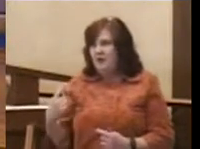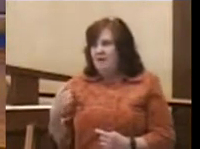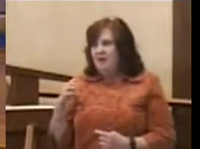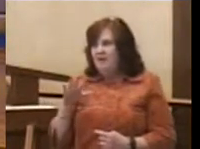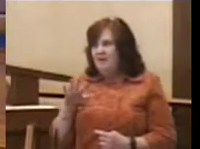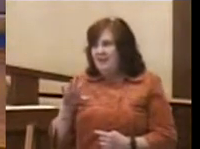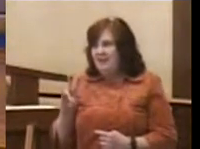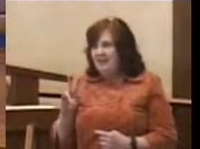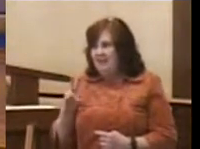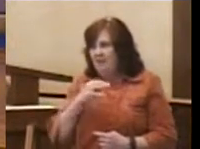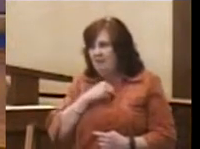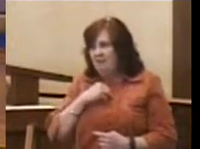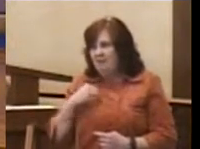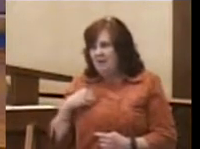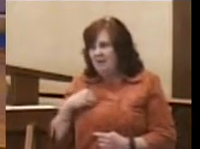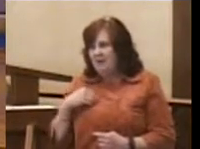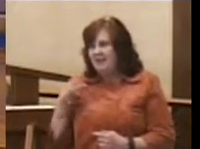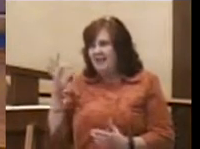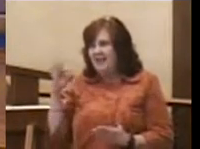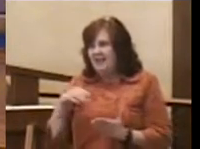Bethel members have directed